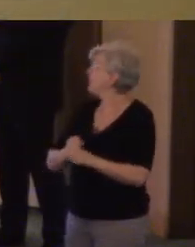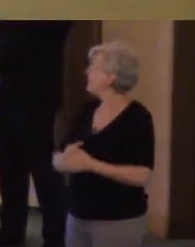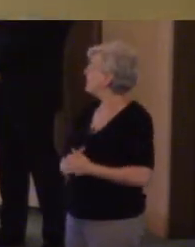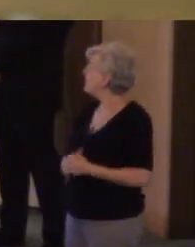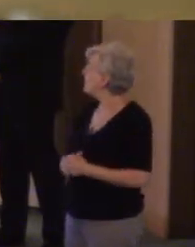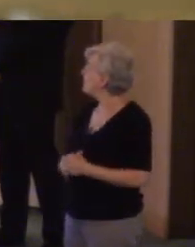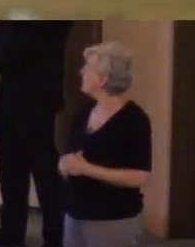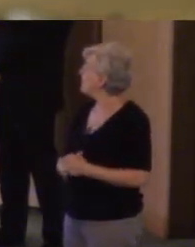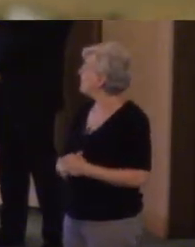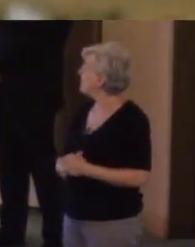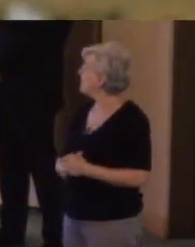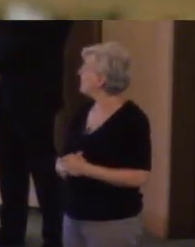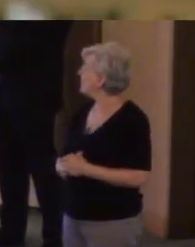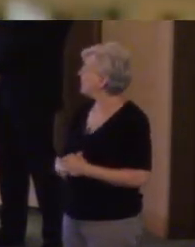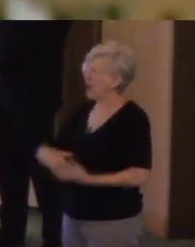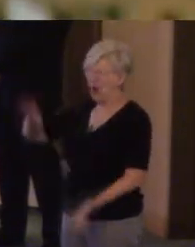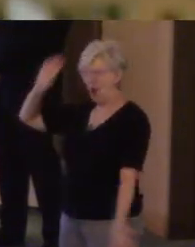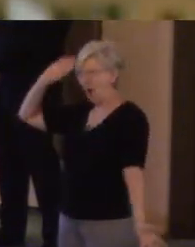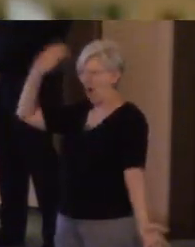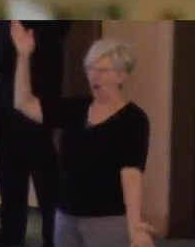I better manifest some coffee.